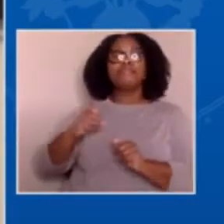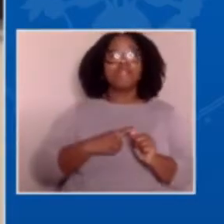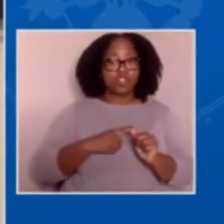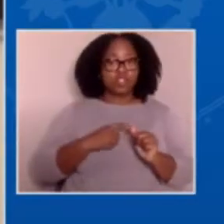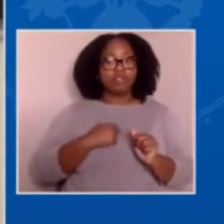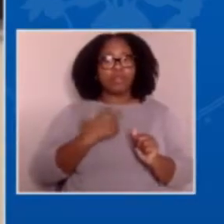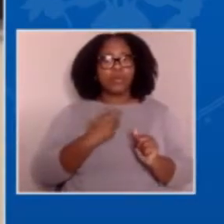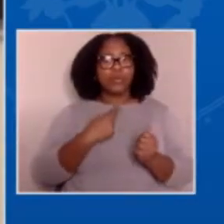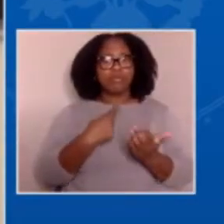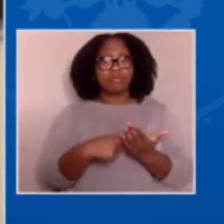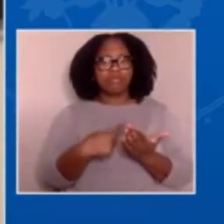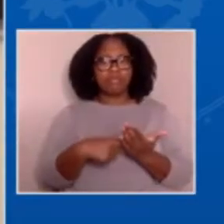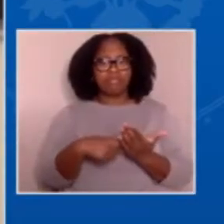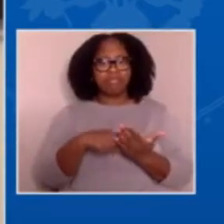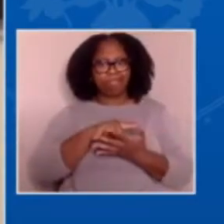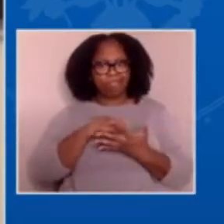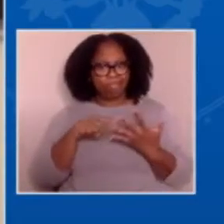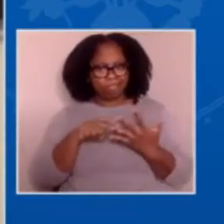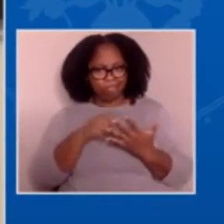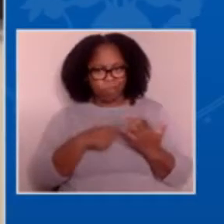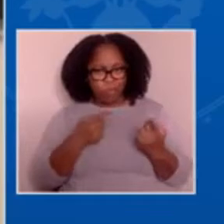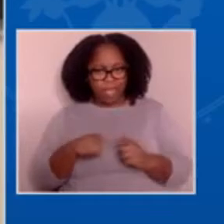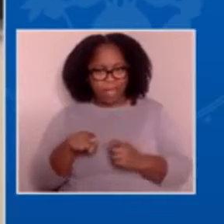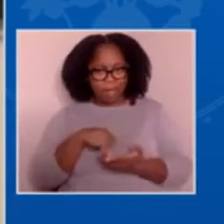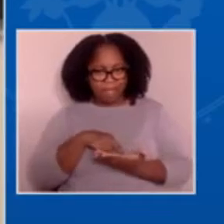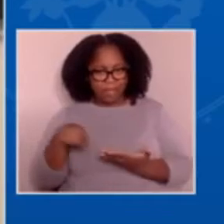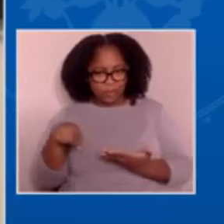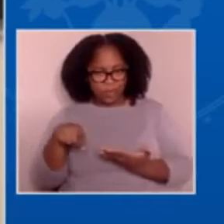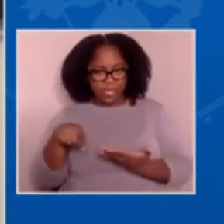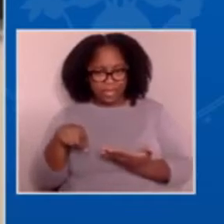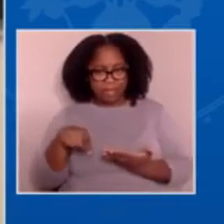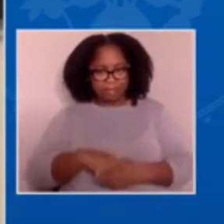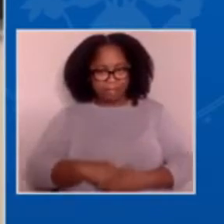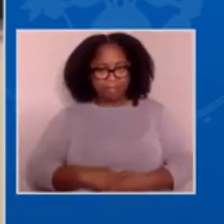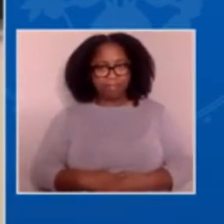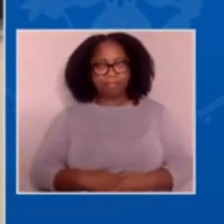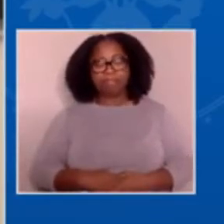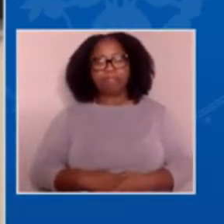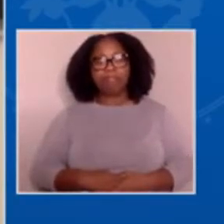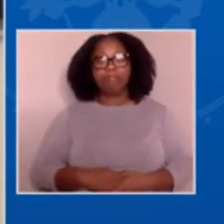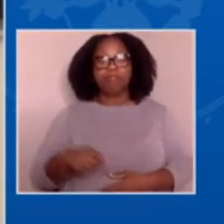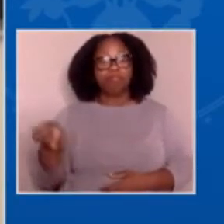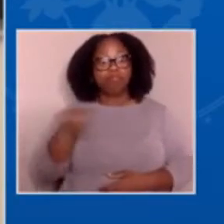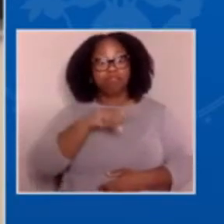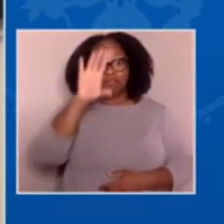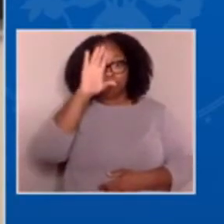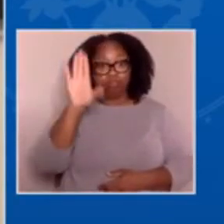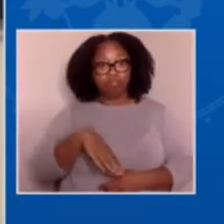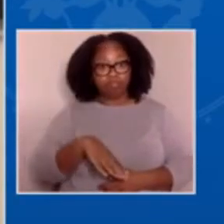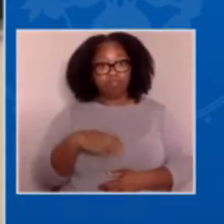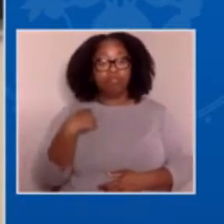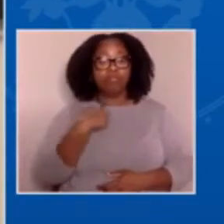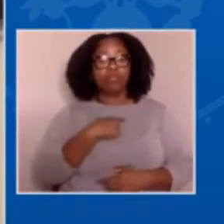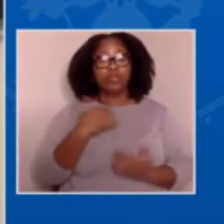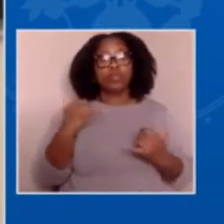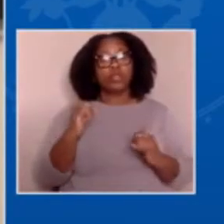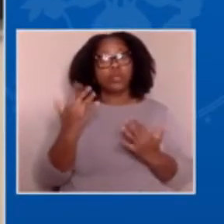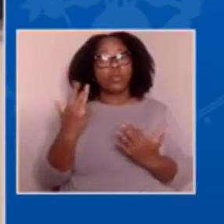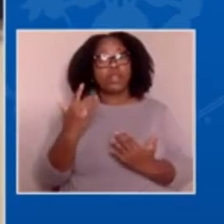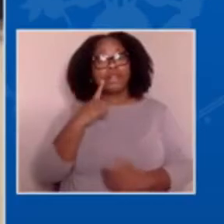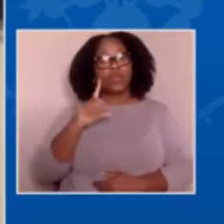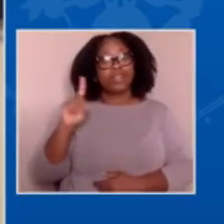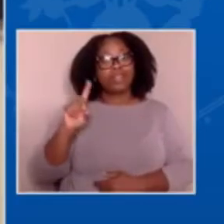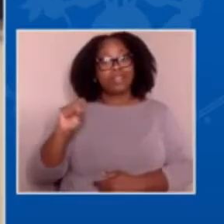a few of the things uh that happened uh this week um so uh as you all know uh we are still waiting for the GSA